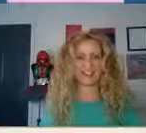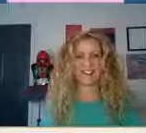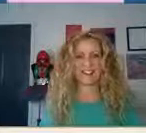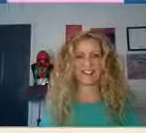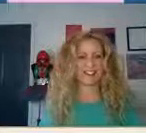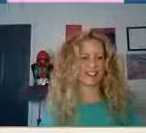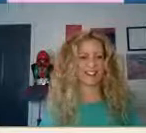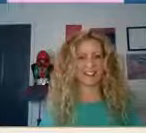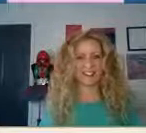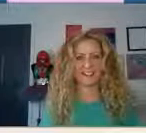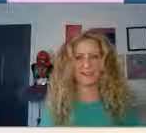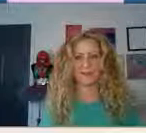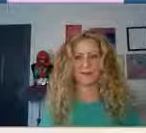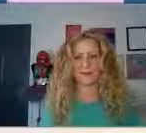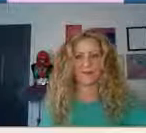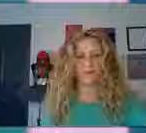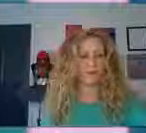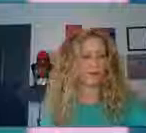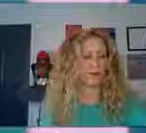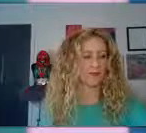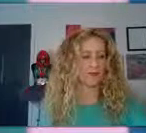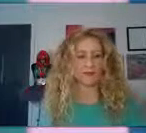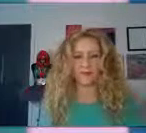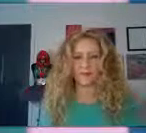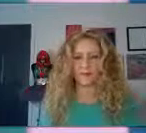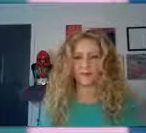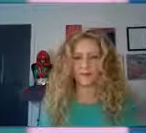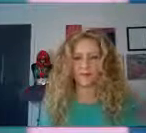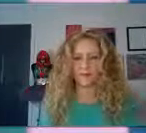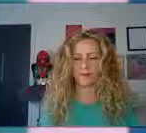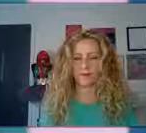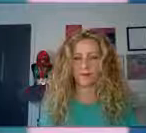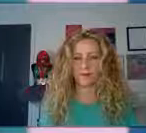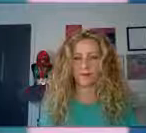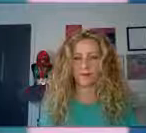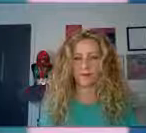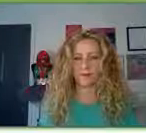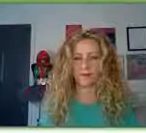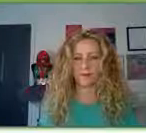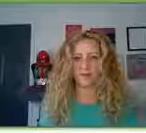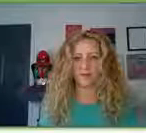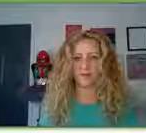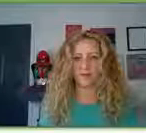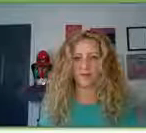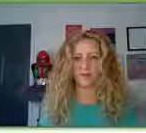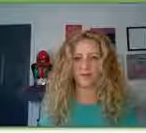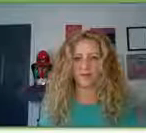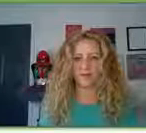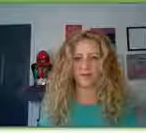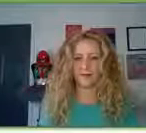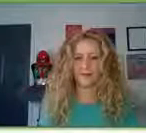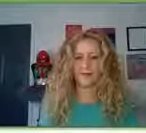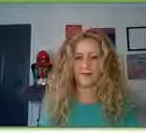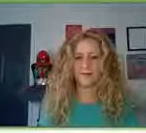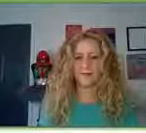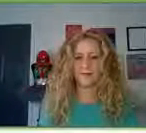are you learning the answer to on your Bible adventure? How do I love like Jesus? I know some picture